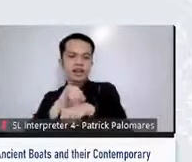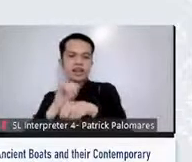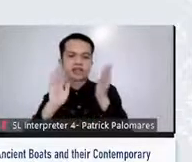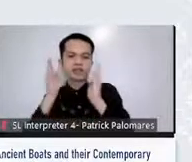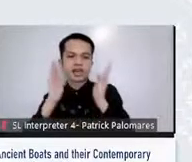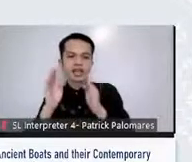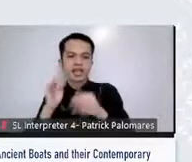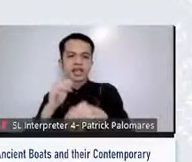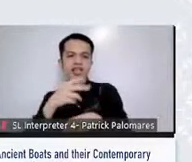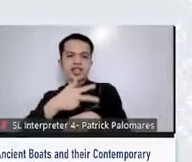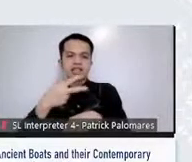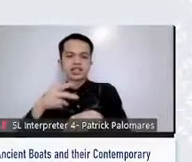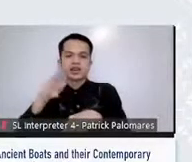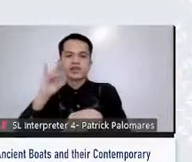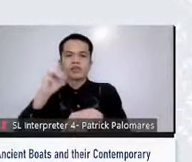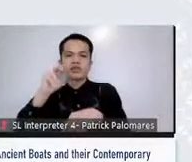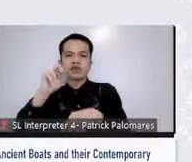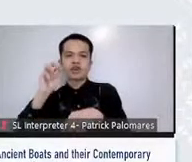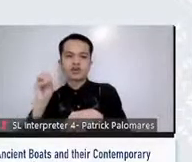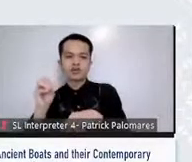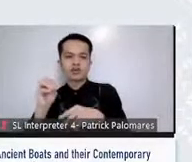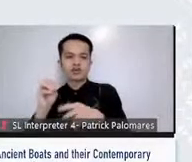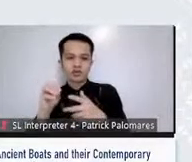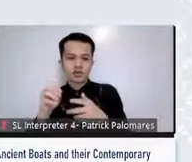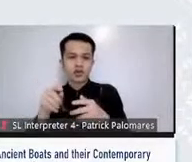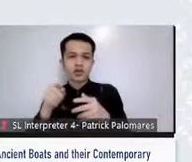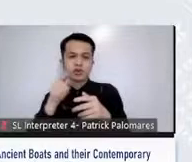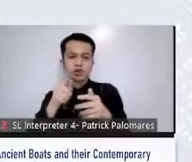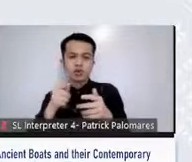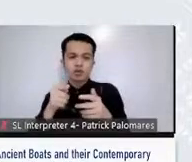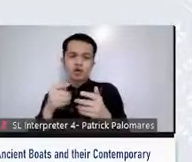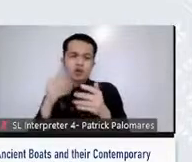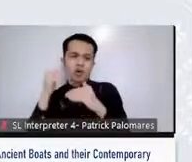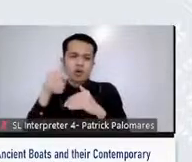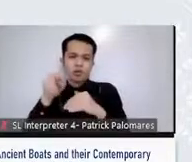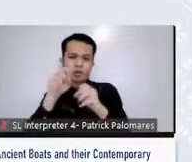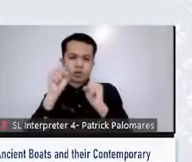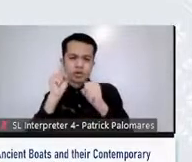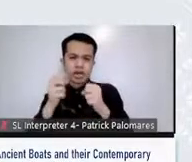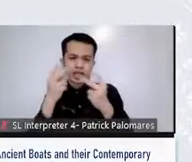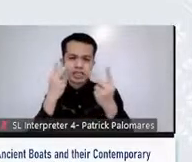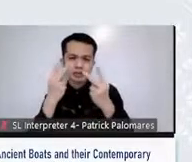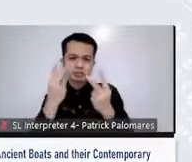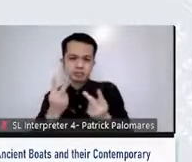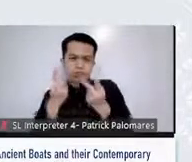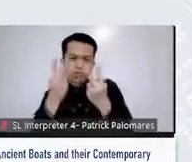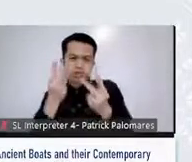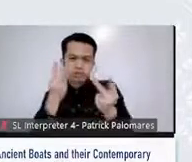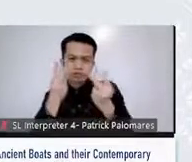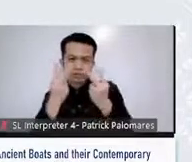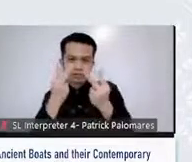Borneo. When you are in the area, I hope you can find some time to visit this exhibition.